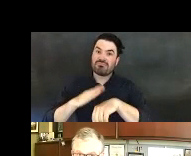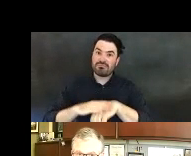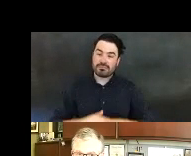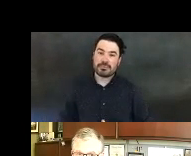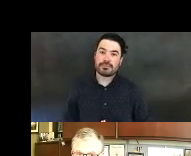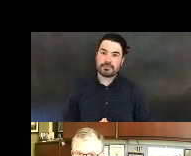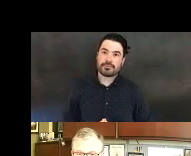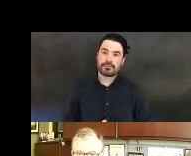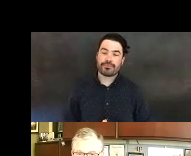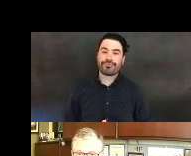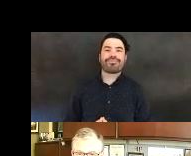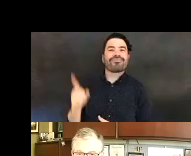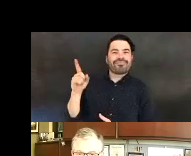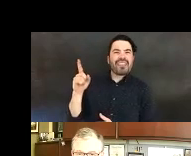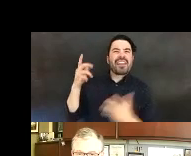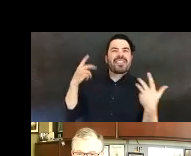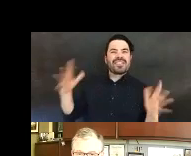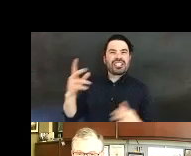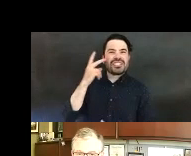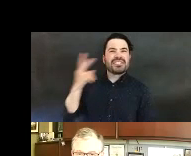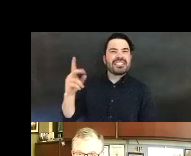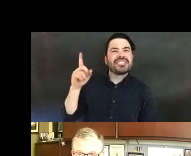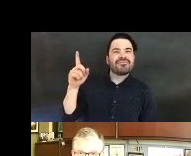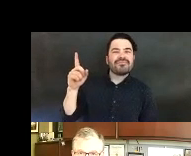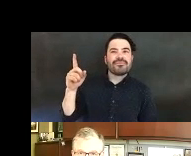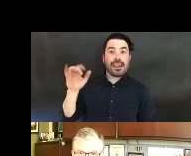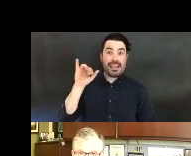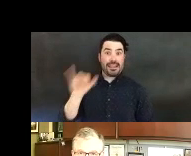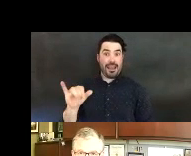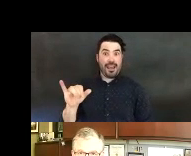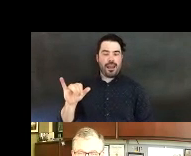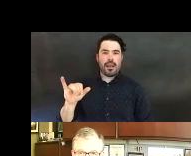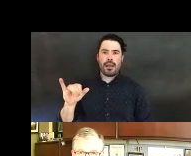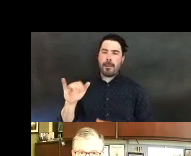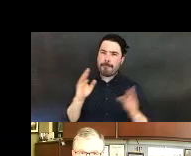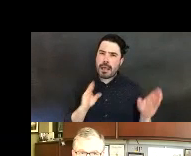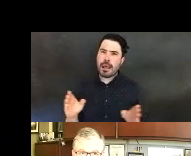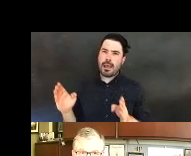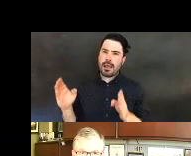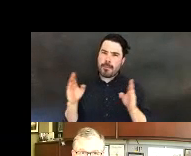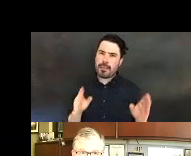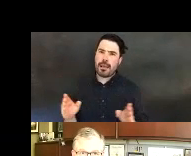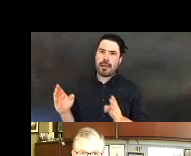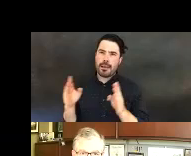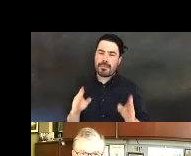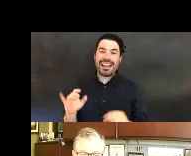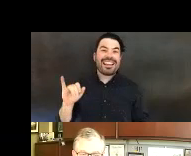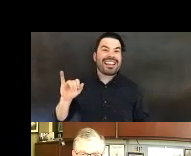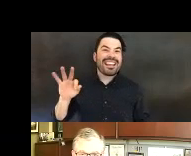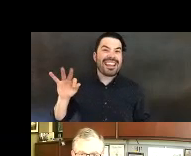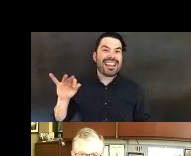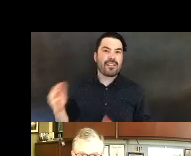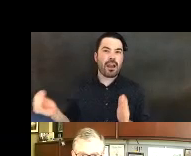You've seen this slide before, and this is really our planning around how we would respond should we see a large surge in